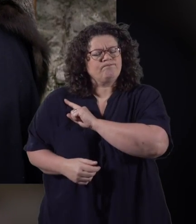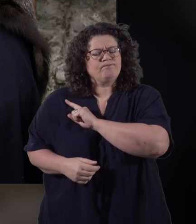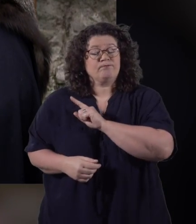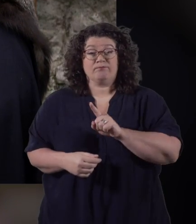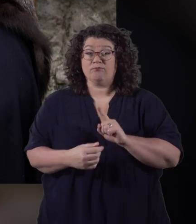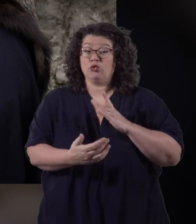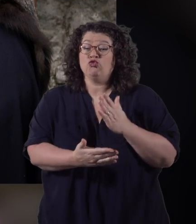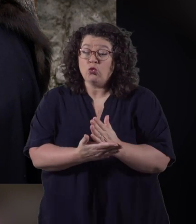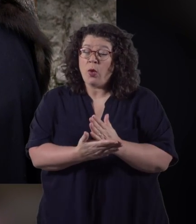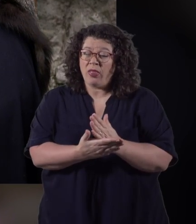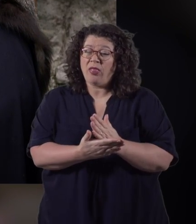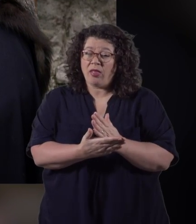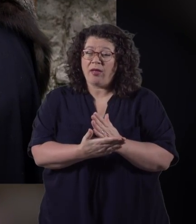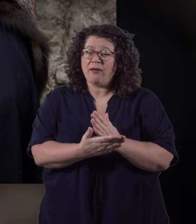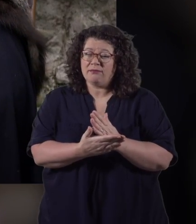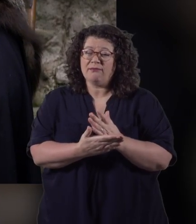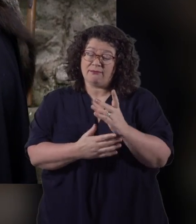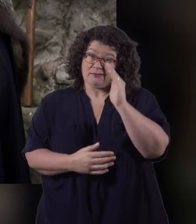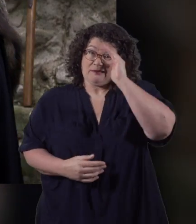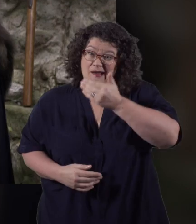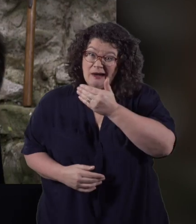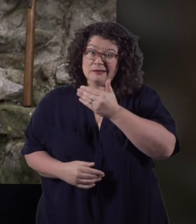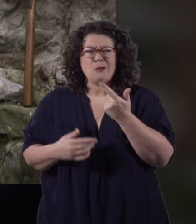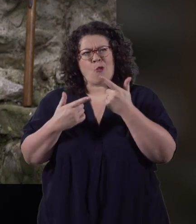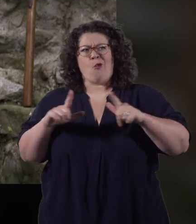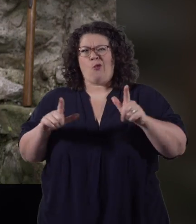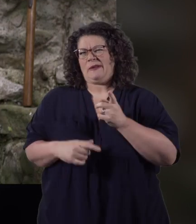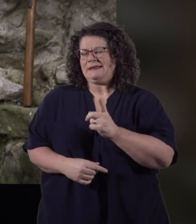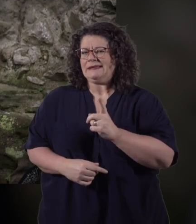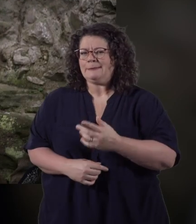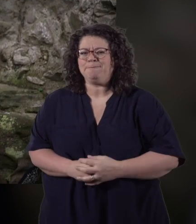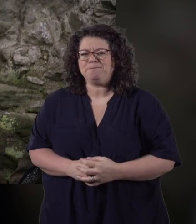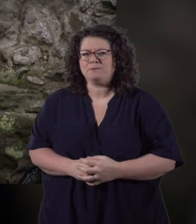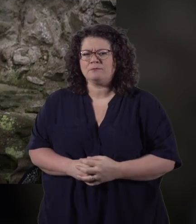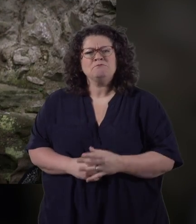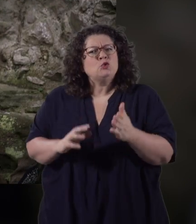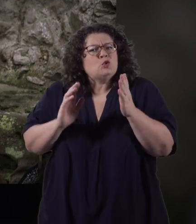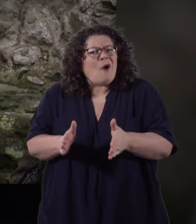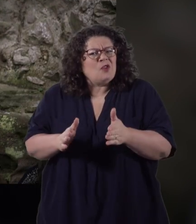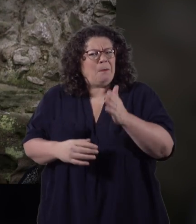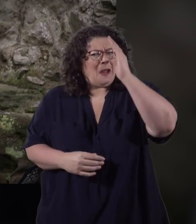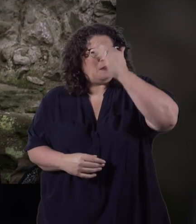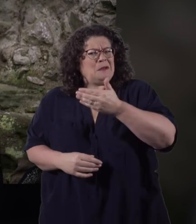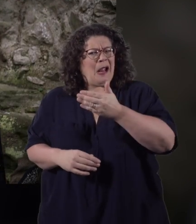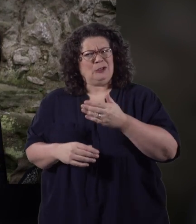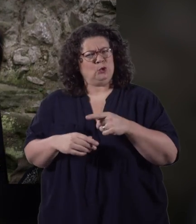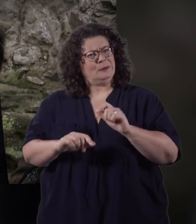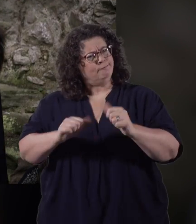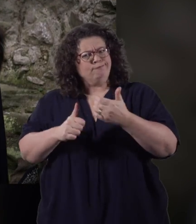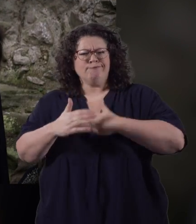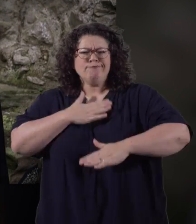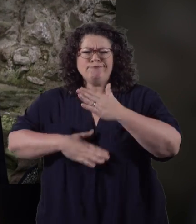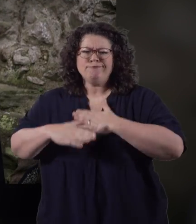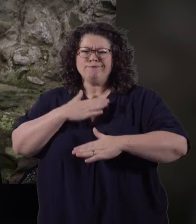war. This, in truth, is what being a knight or lord is about. You do not have to be a knight to be chivalrous,